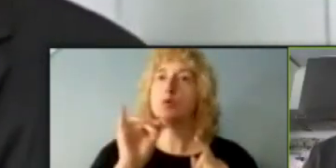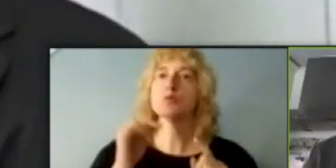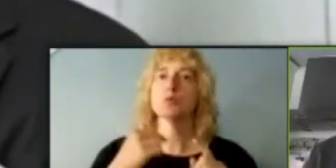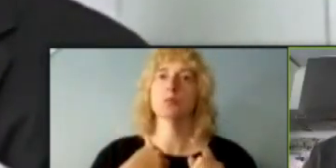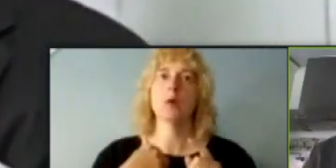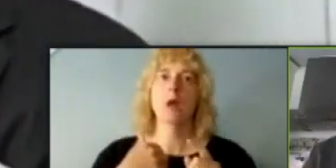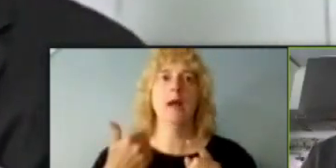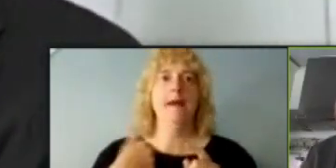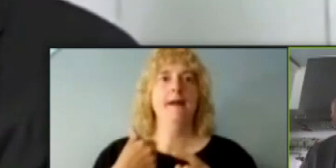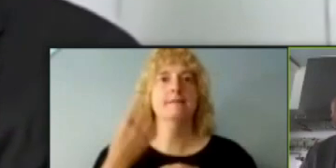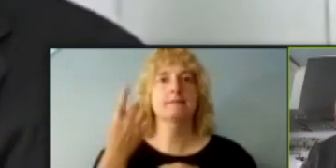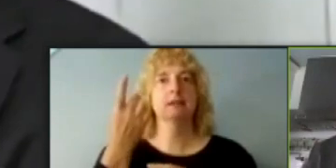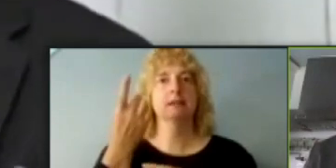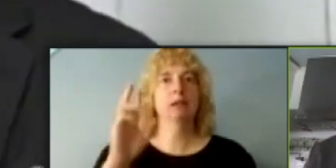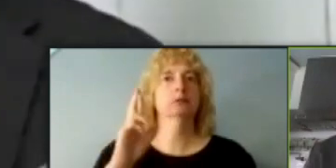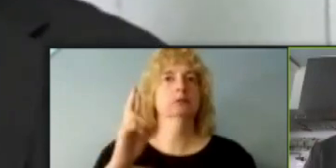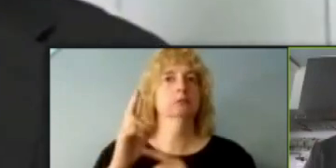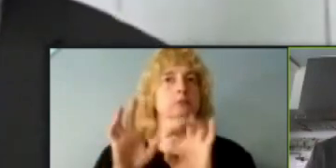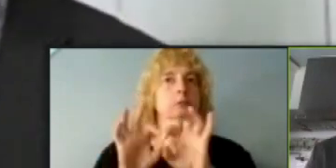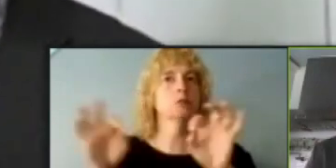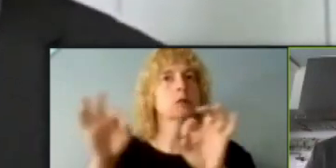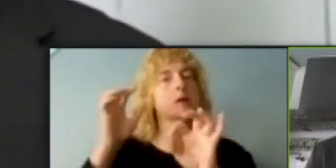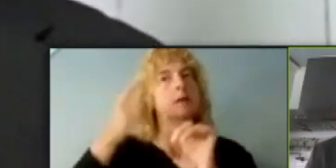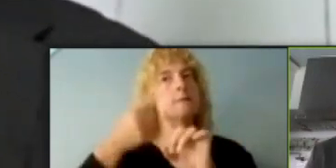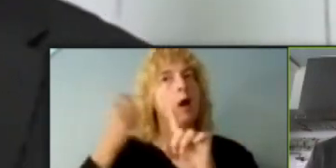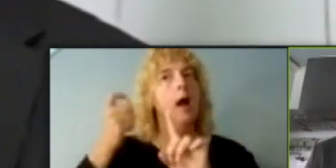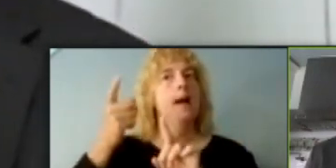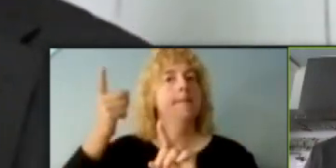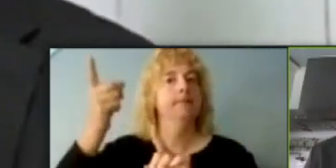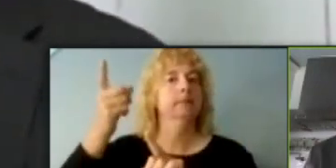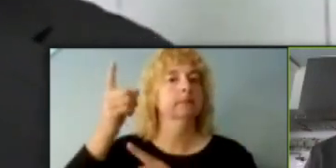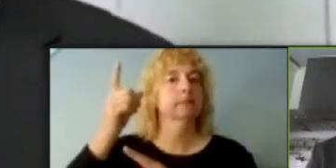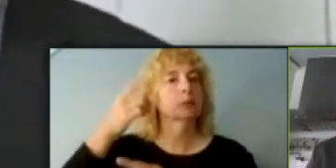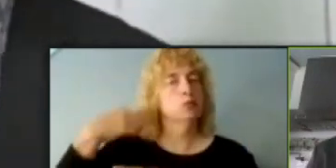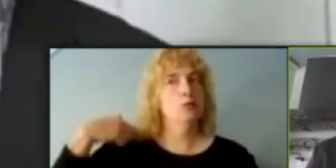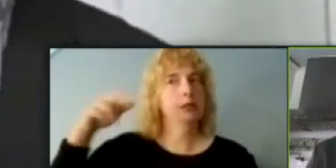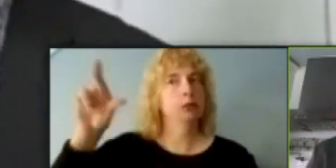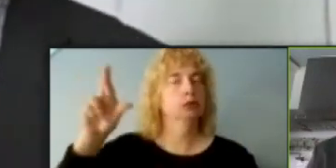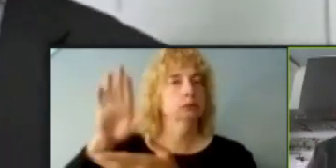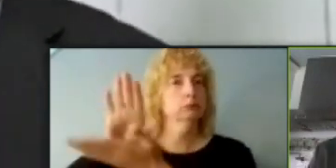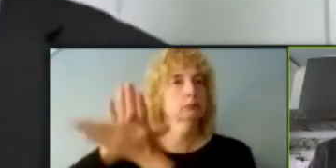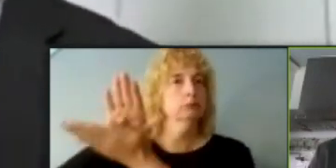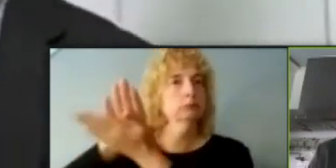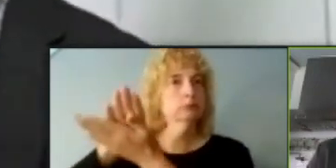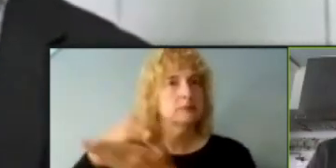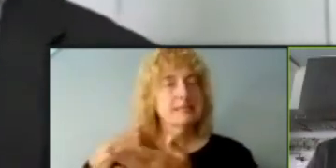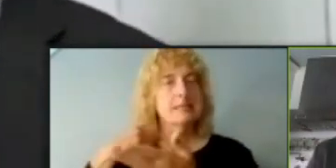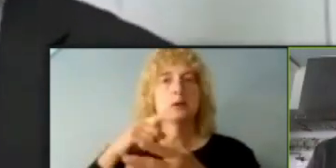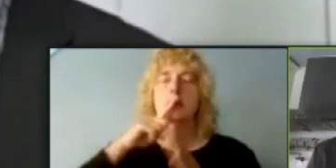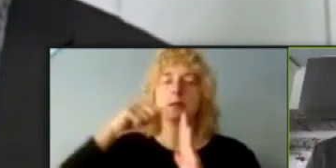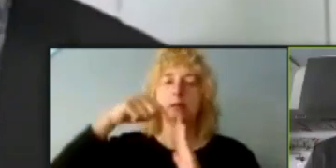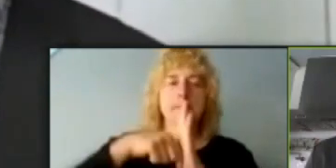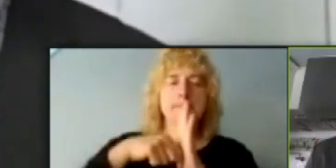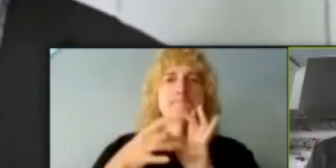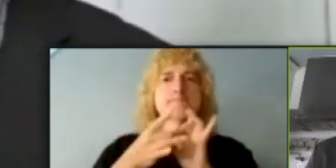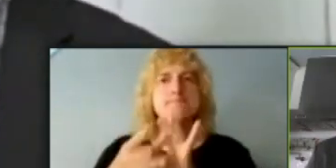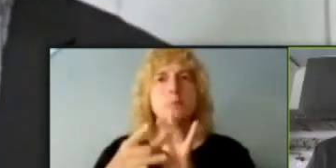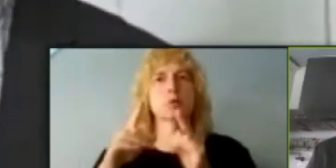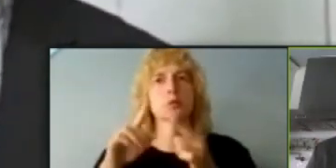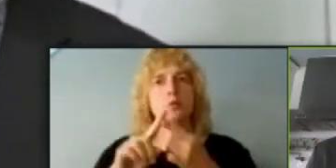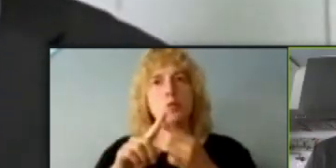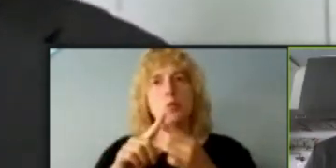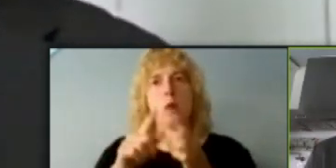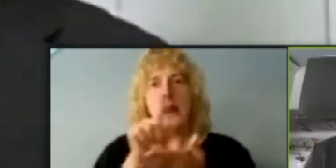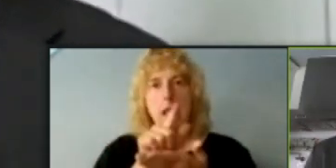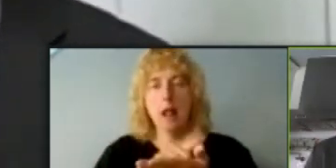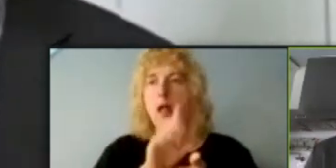doctorate in the seminary. So I'm deeply connected to the faith community, deeply connected to the legal community. We assembled this group for the